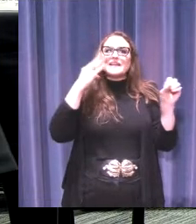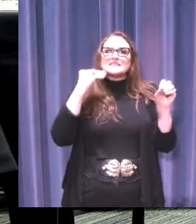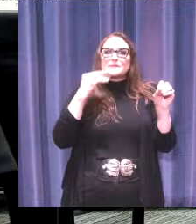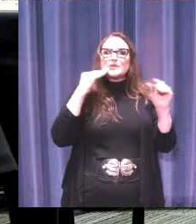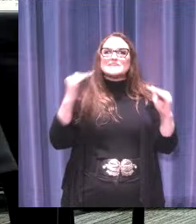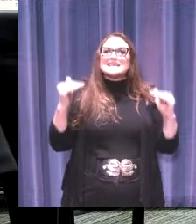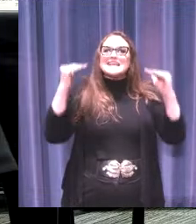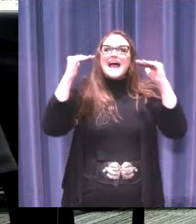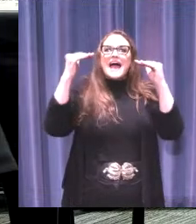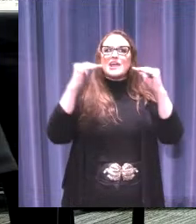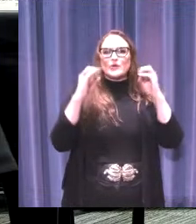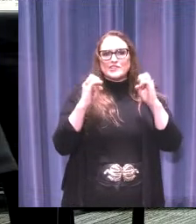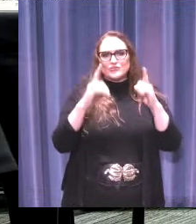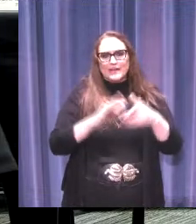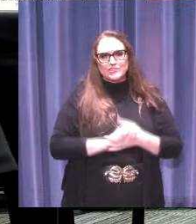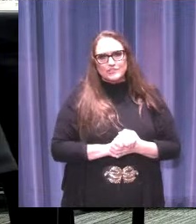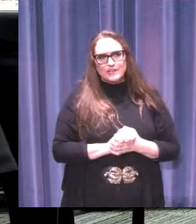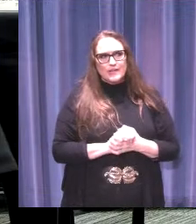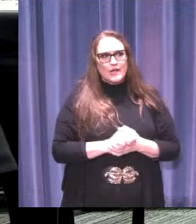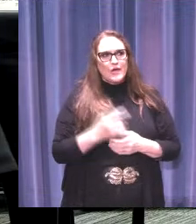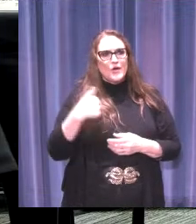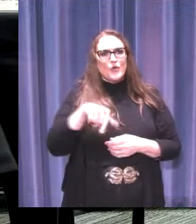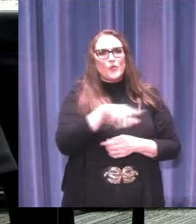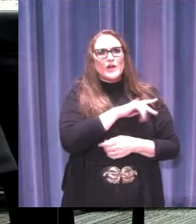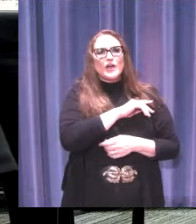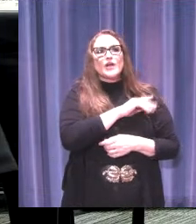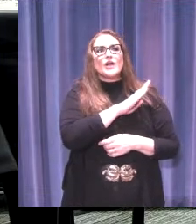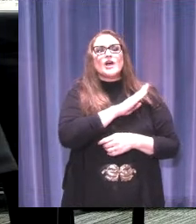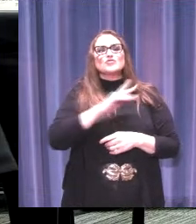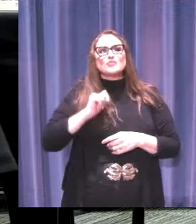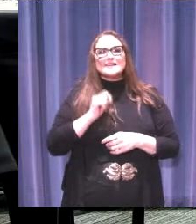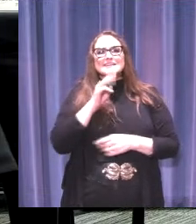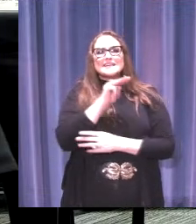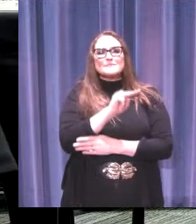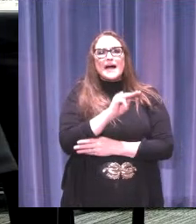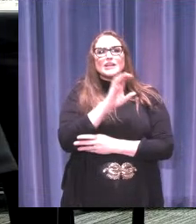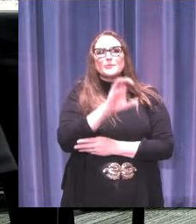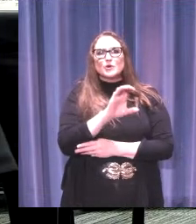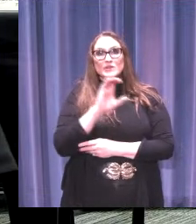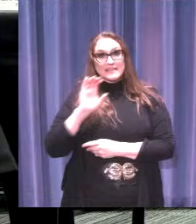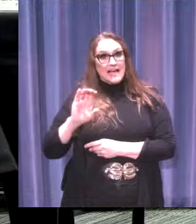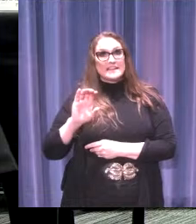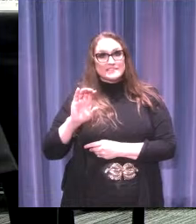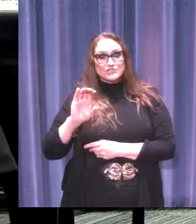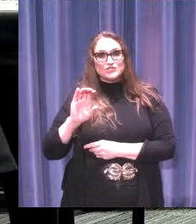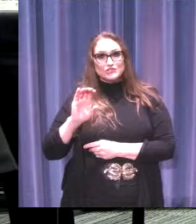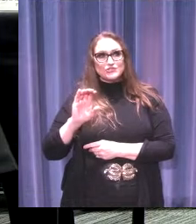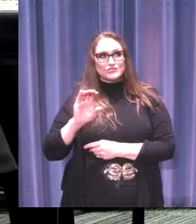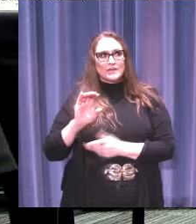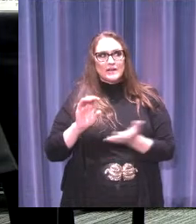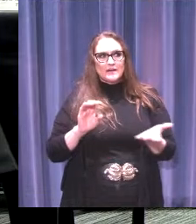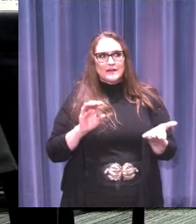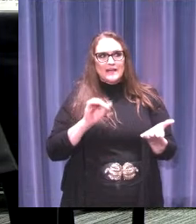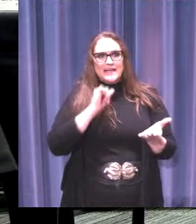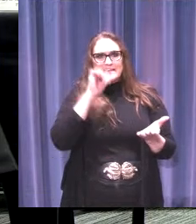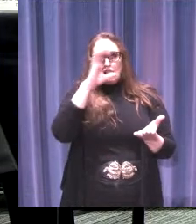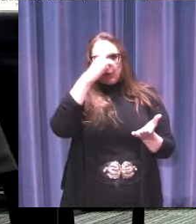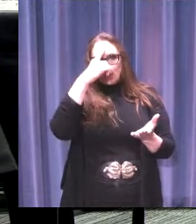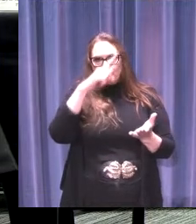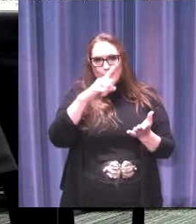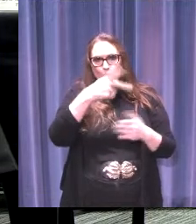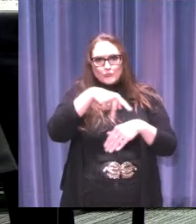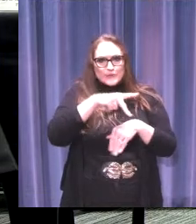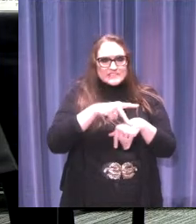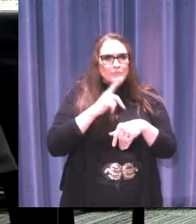higher education. We are trustees at Mott Community College. We are not looking for a